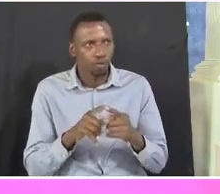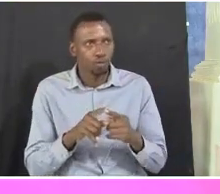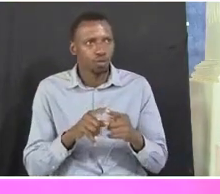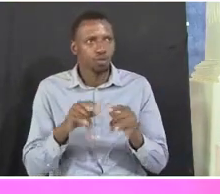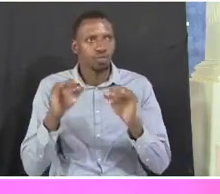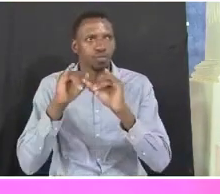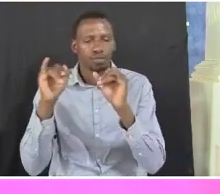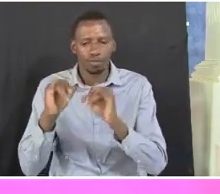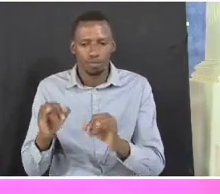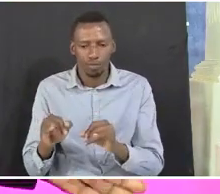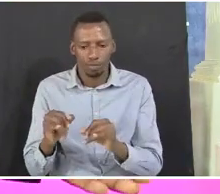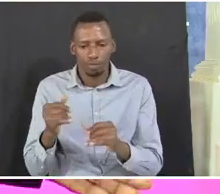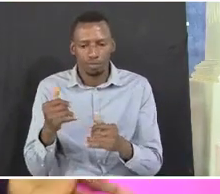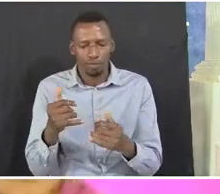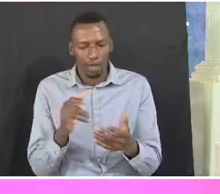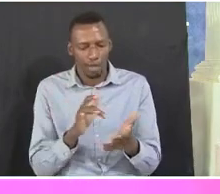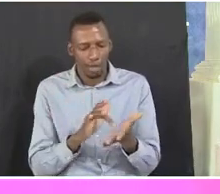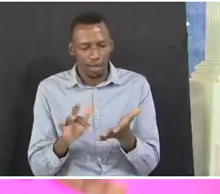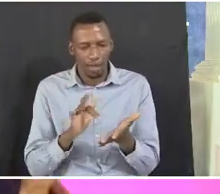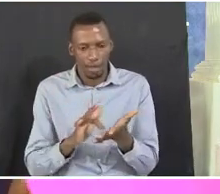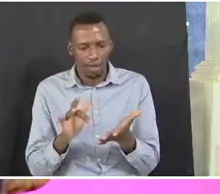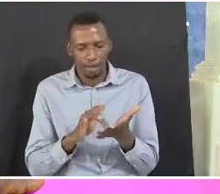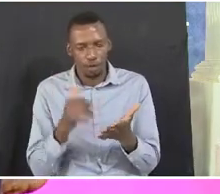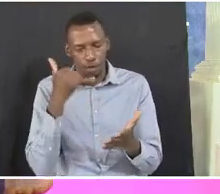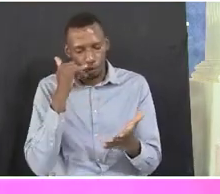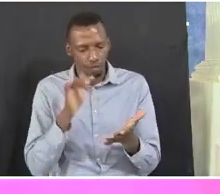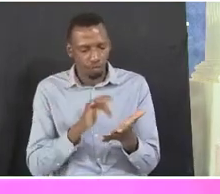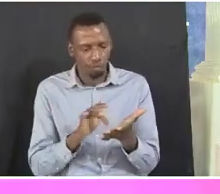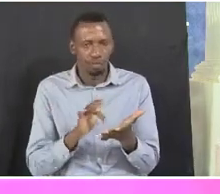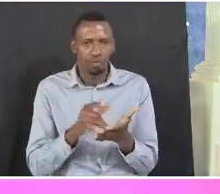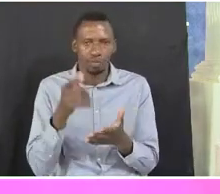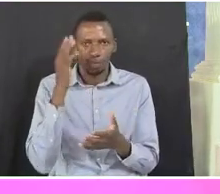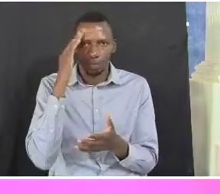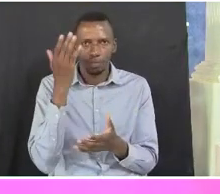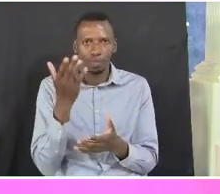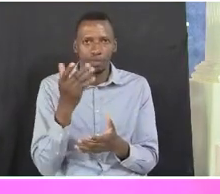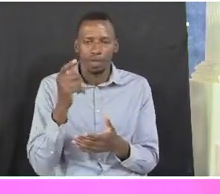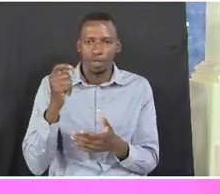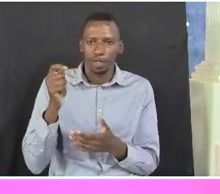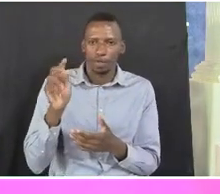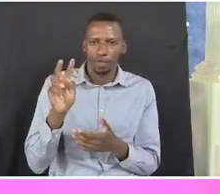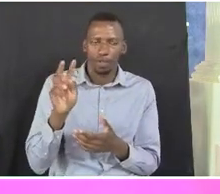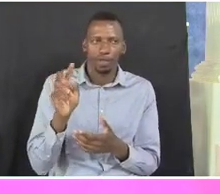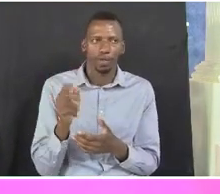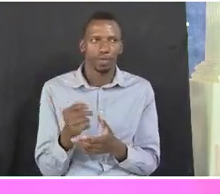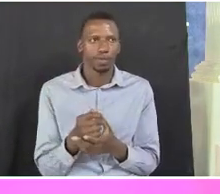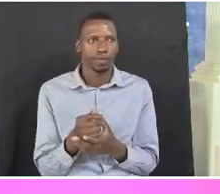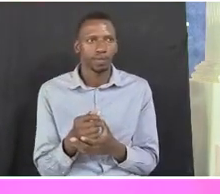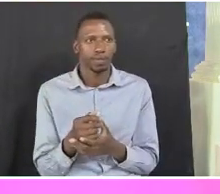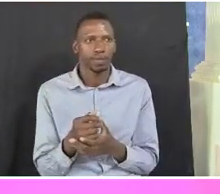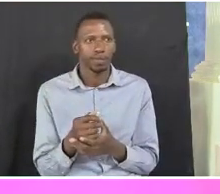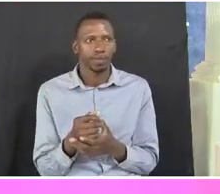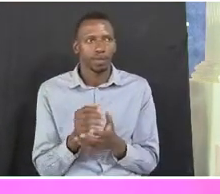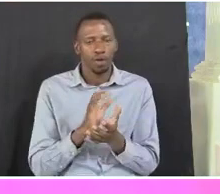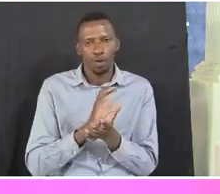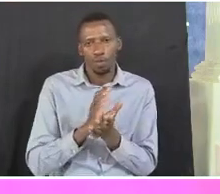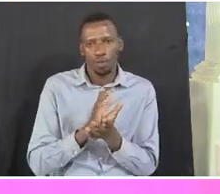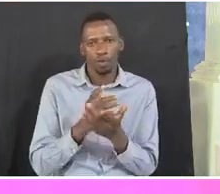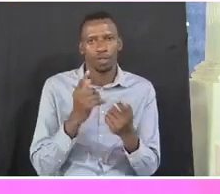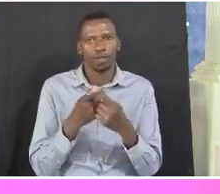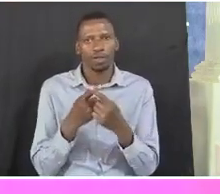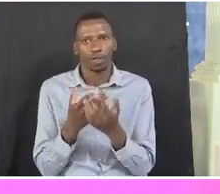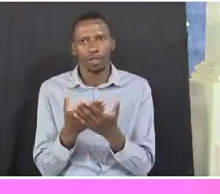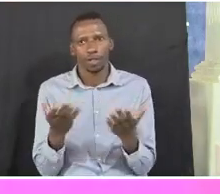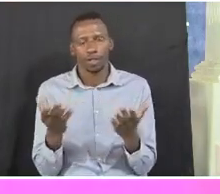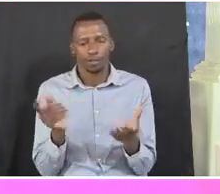of electronics we are using, the smartphones, you know, the TV screens, the kind of movies and all that kind,